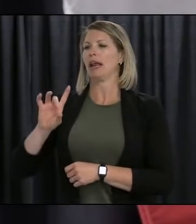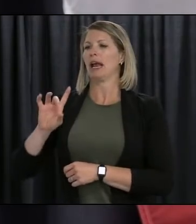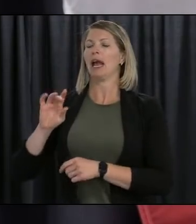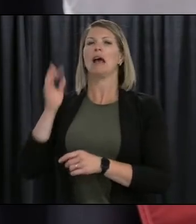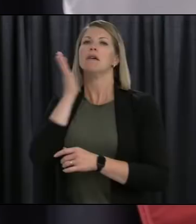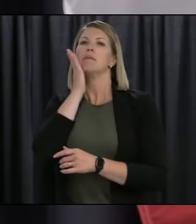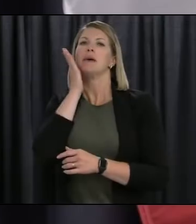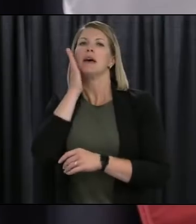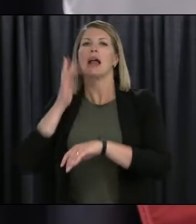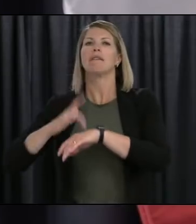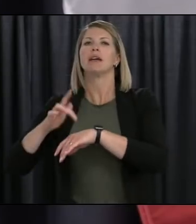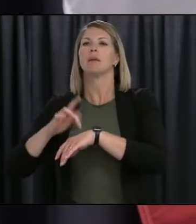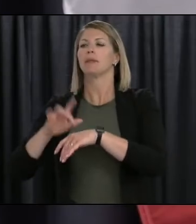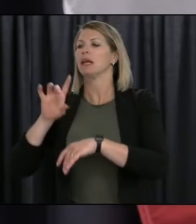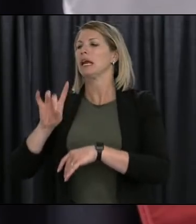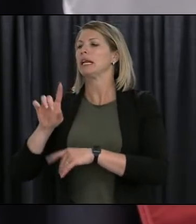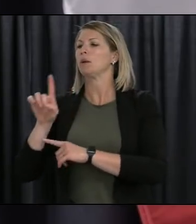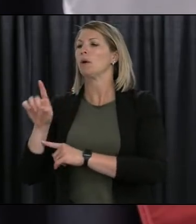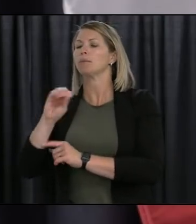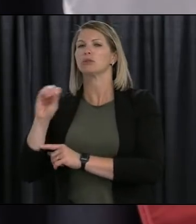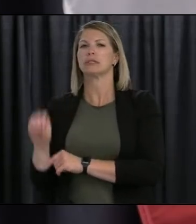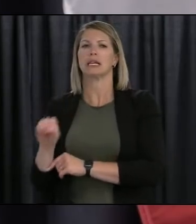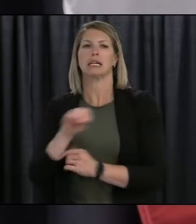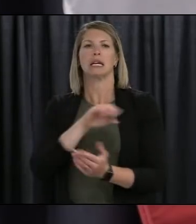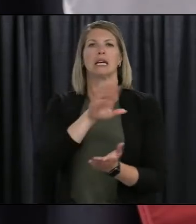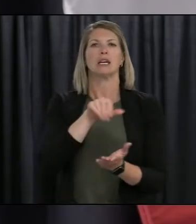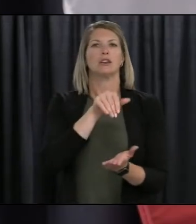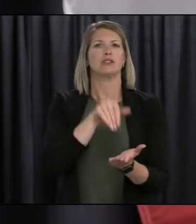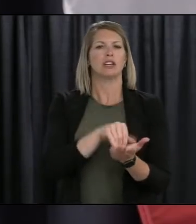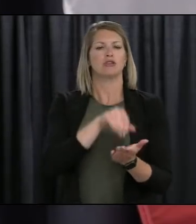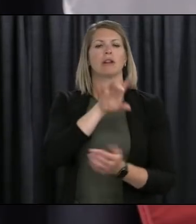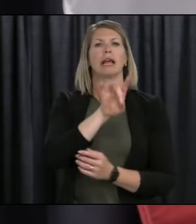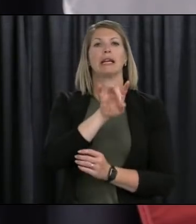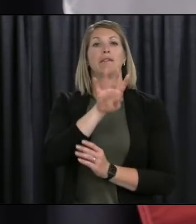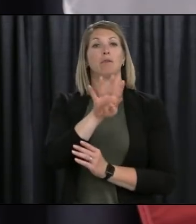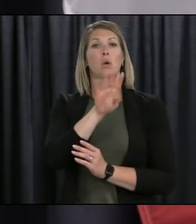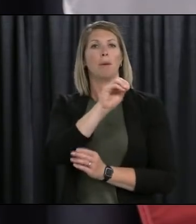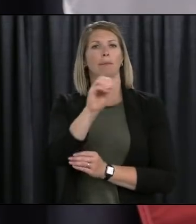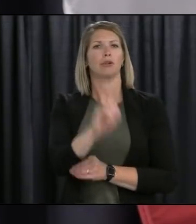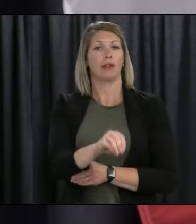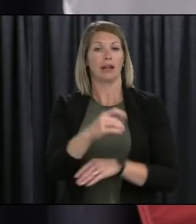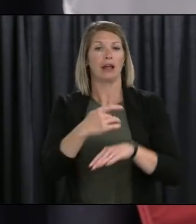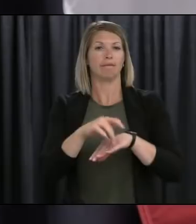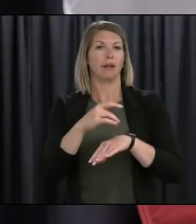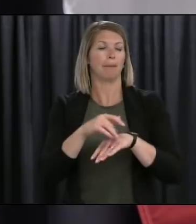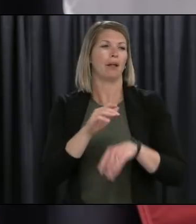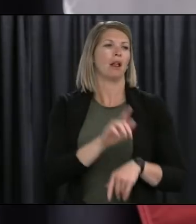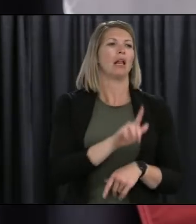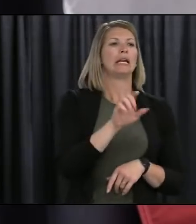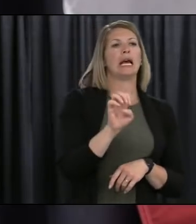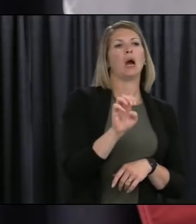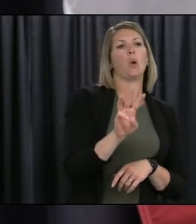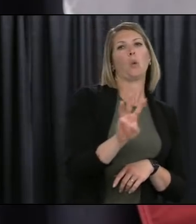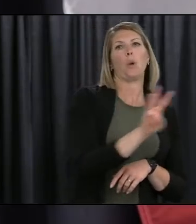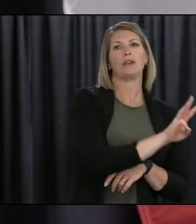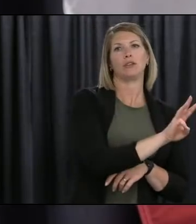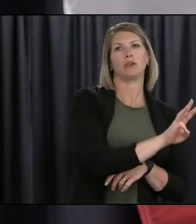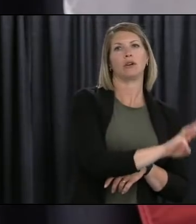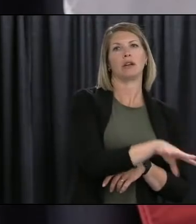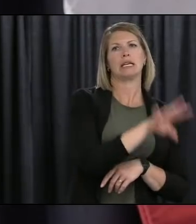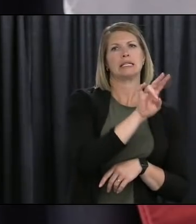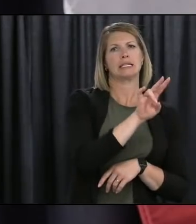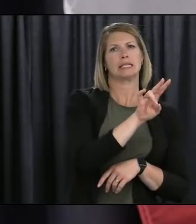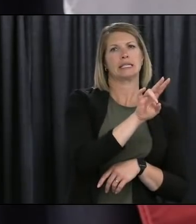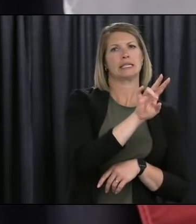74%, Labrador Grenfell at 86%, and Western Health is at 81%. With regards to